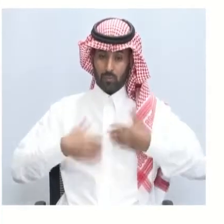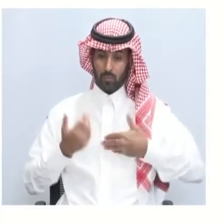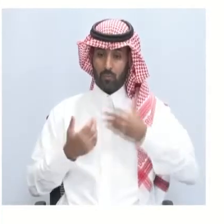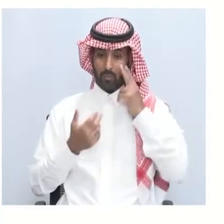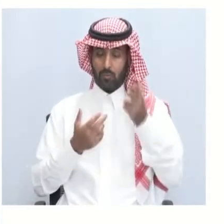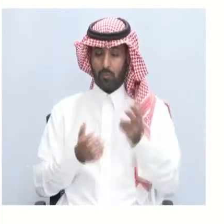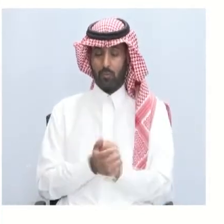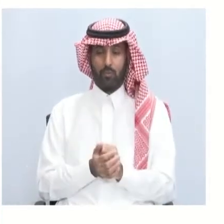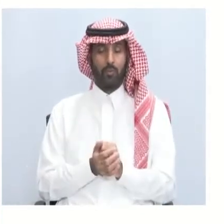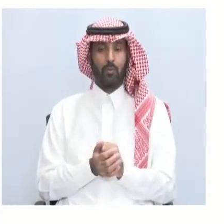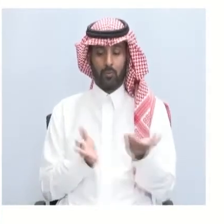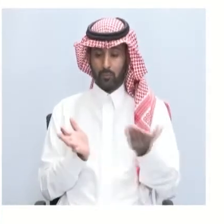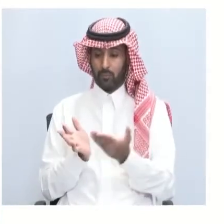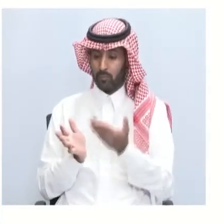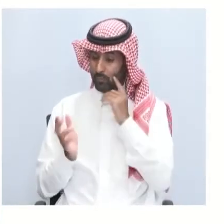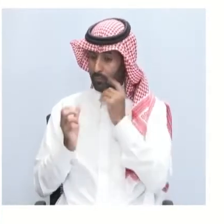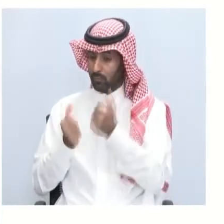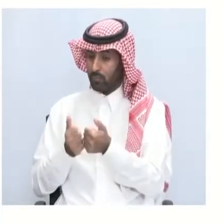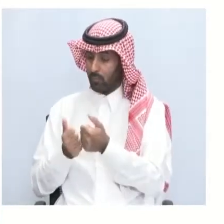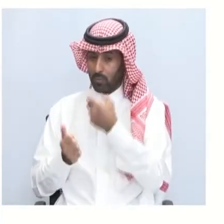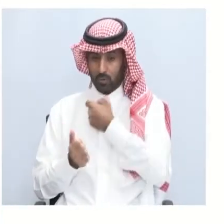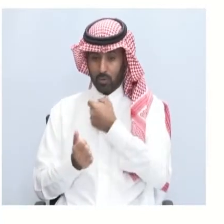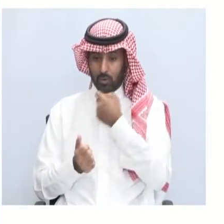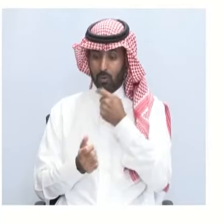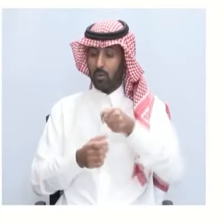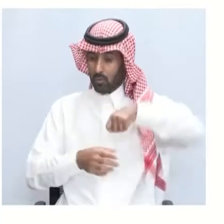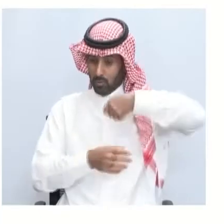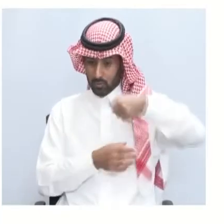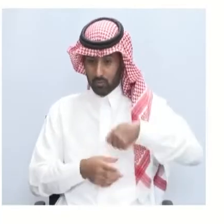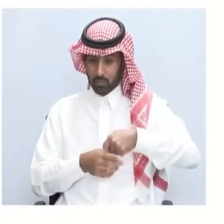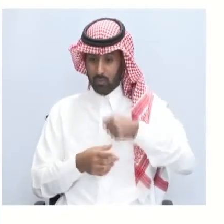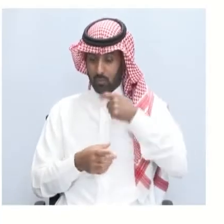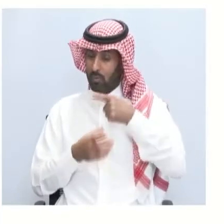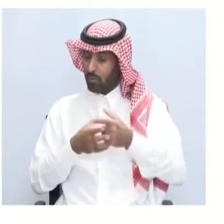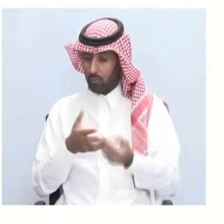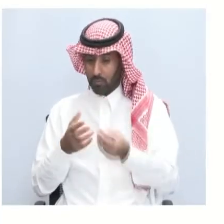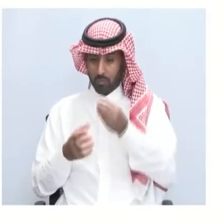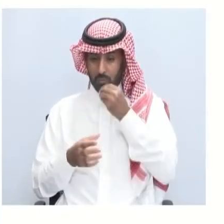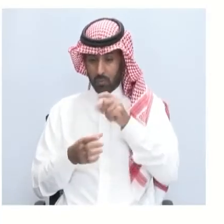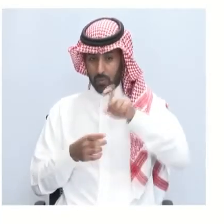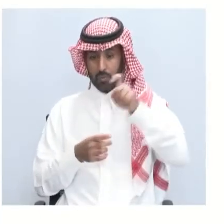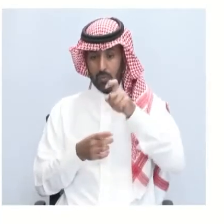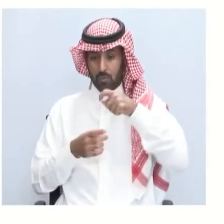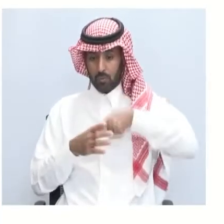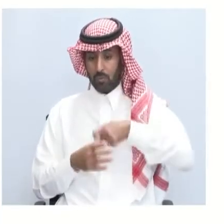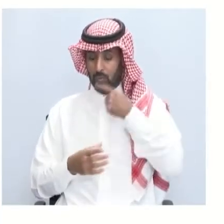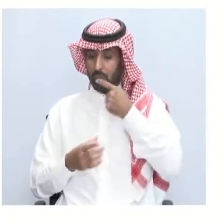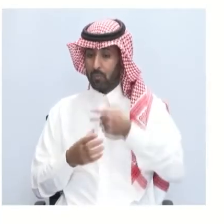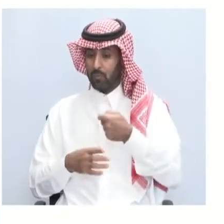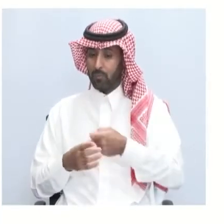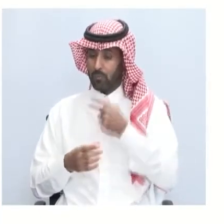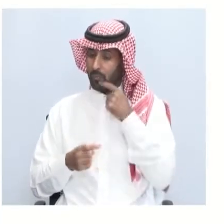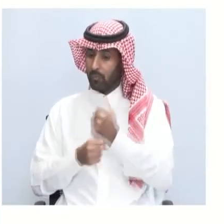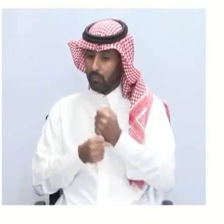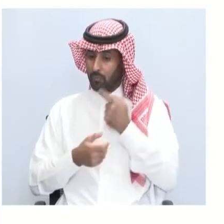on a program. The guest chef cooks up some Peruvian shrimp, and prosperous